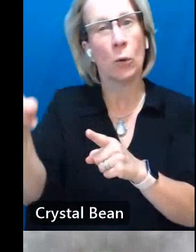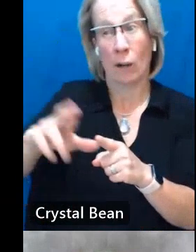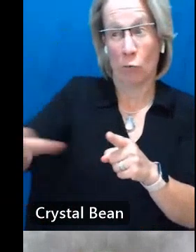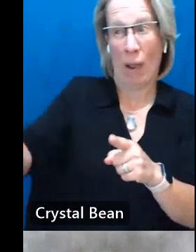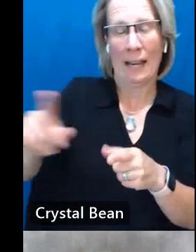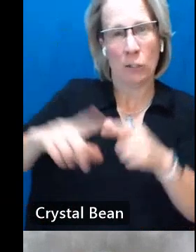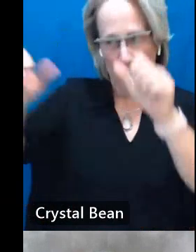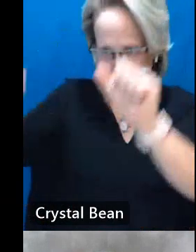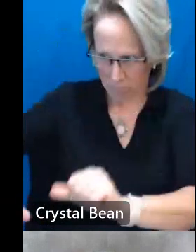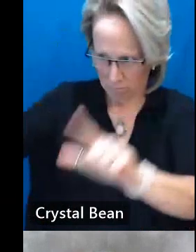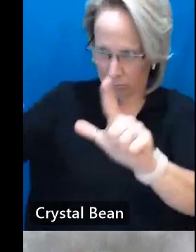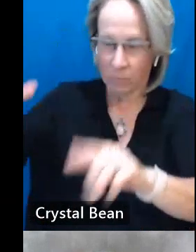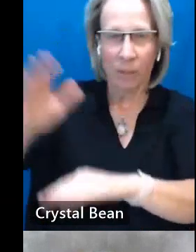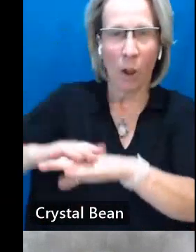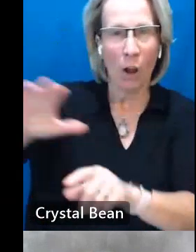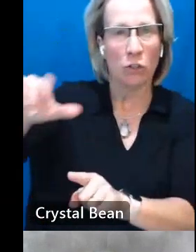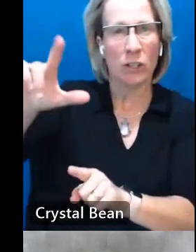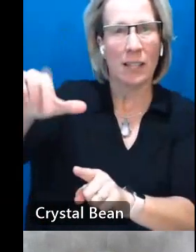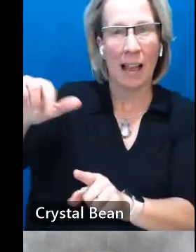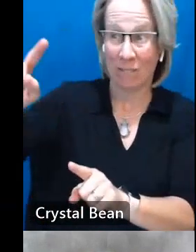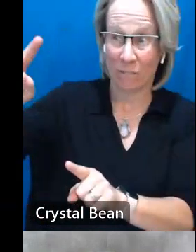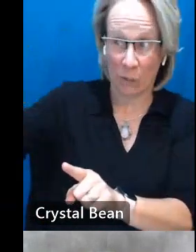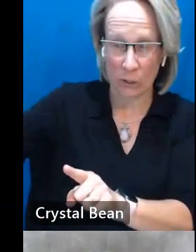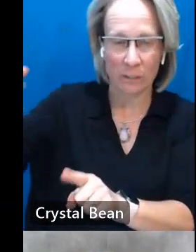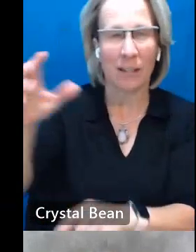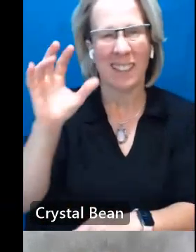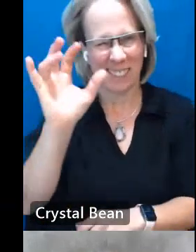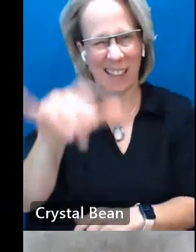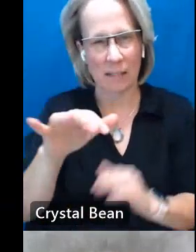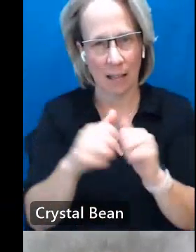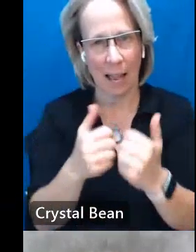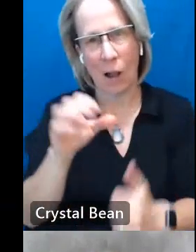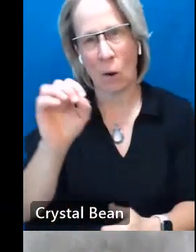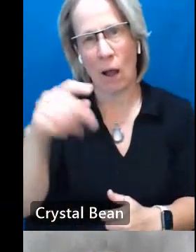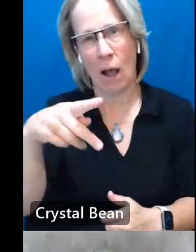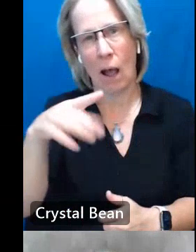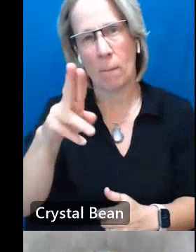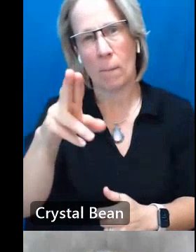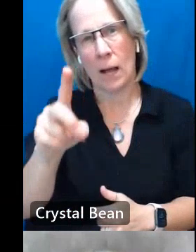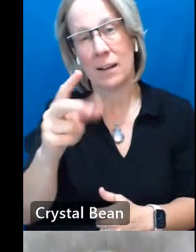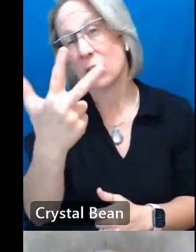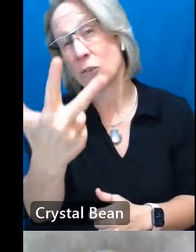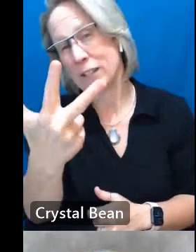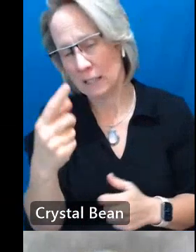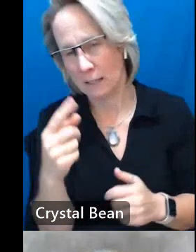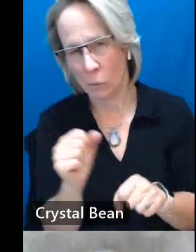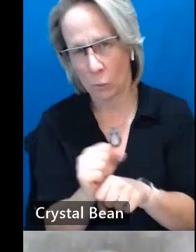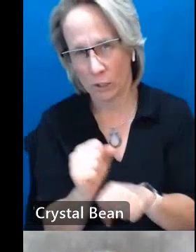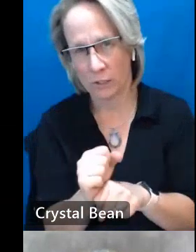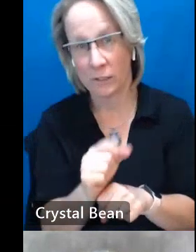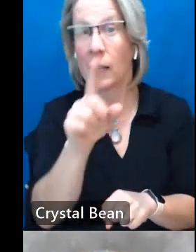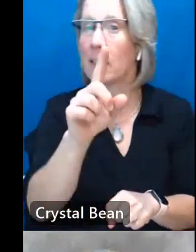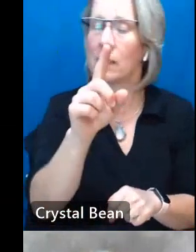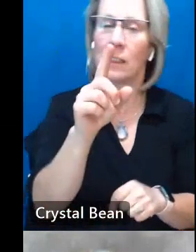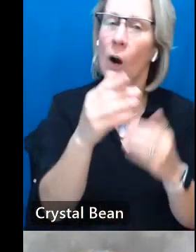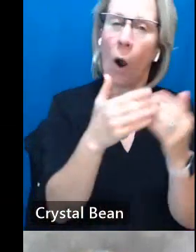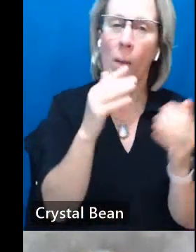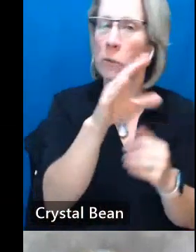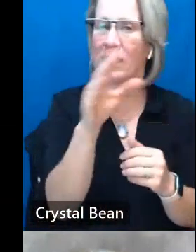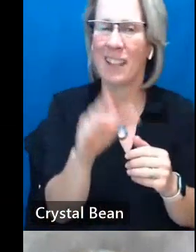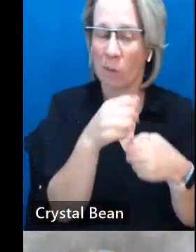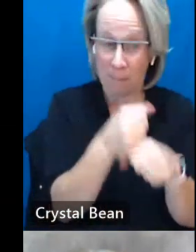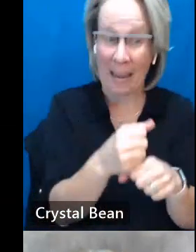So that's how OPUD 3s work. So like I say here, they're almost never created directly in Share, but it can happen.